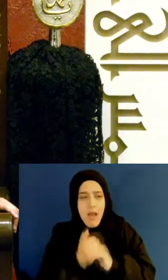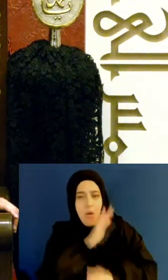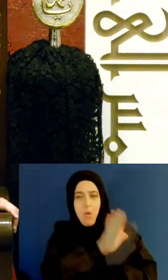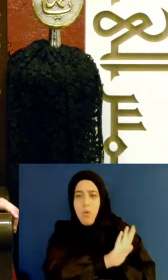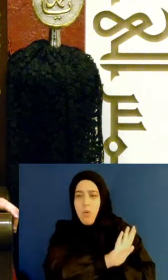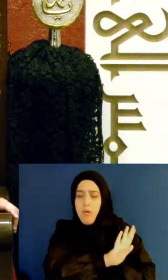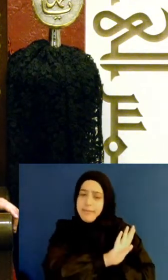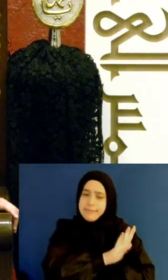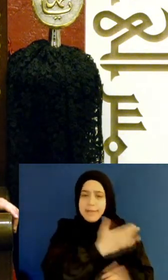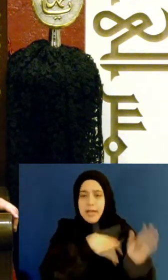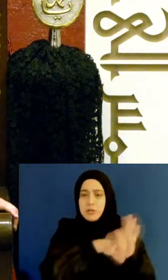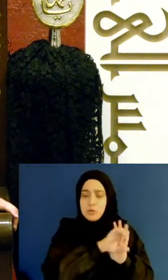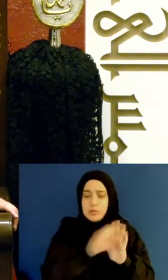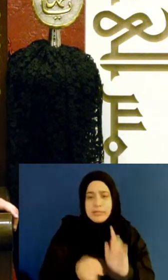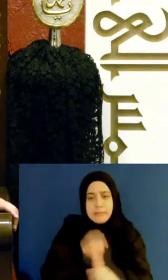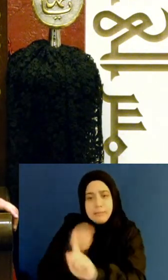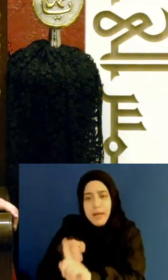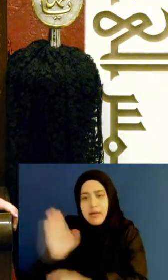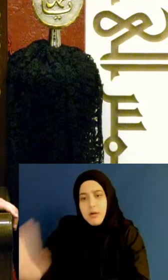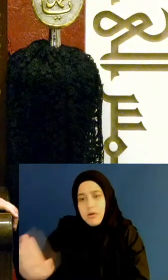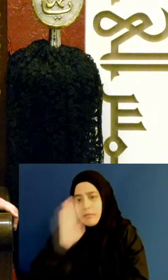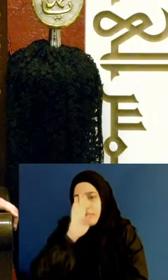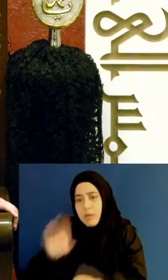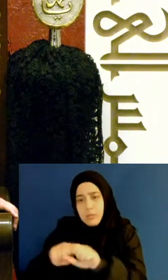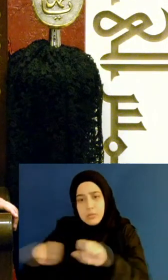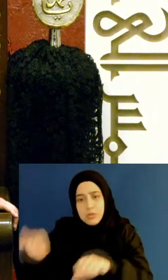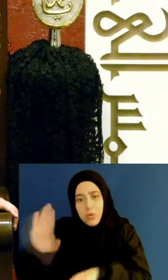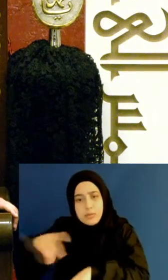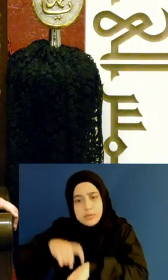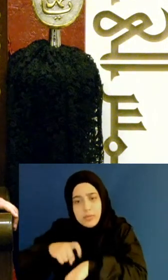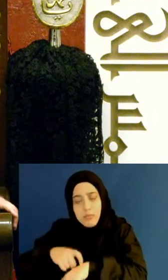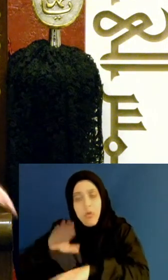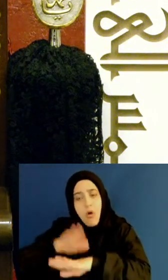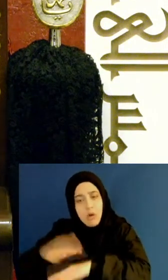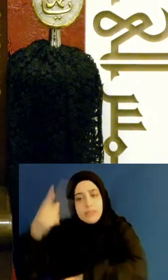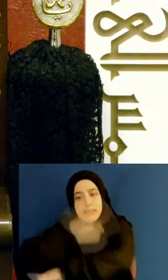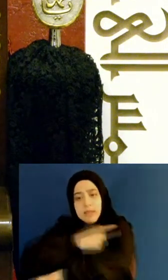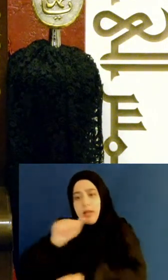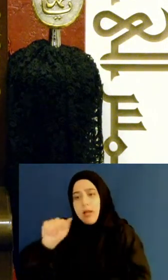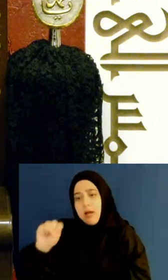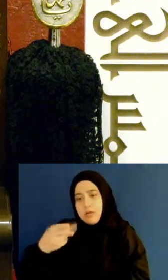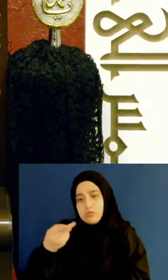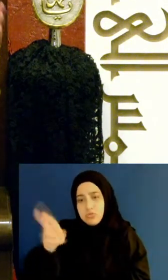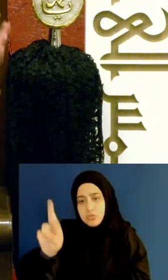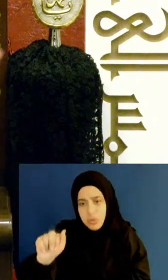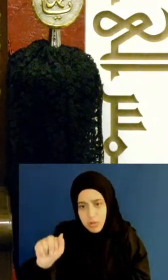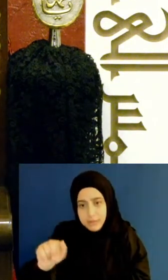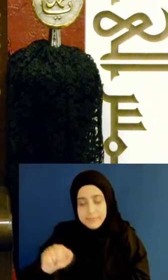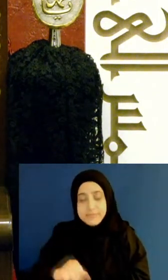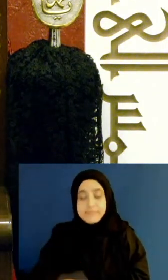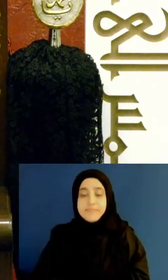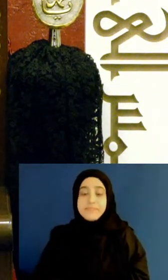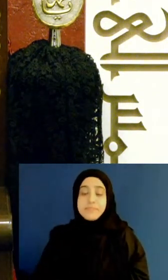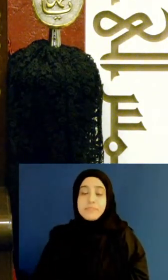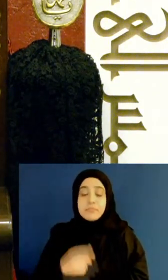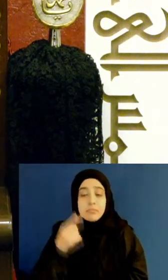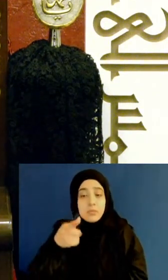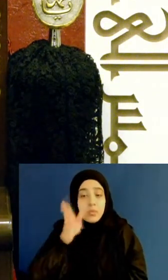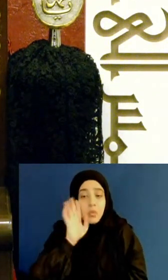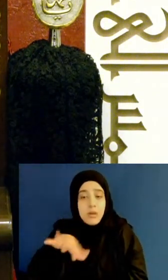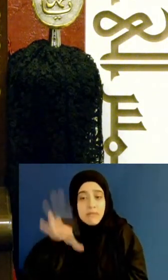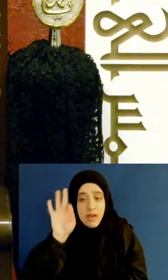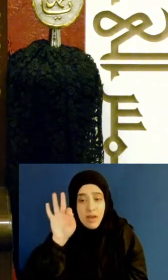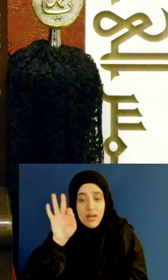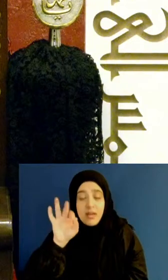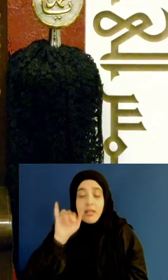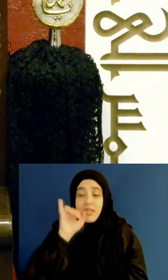time of Imam al-Husayn on the day of Ashura. You find that if you were to summarize the advent of Nabiullah